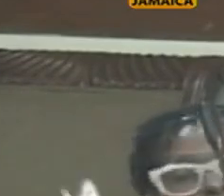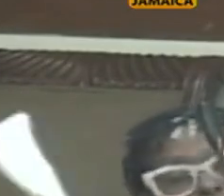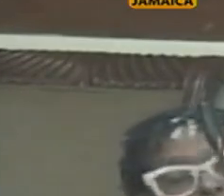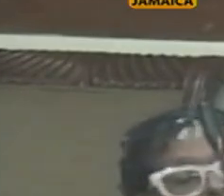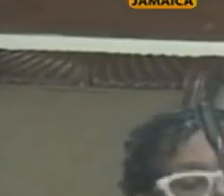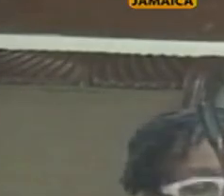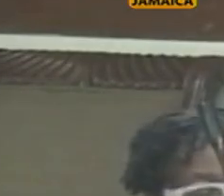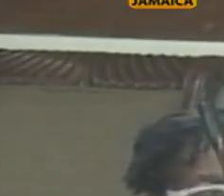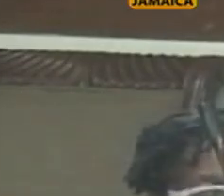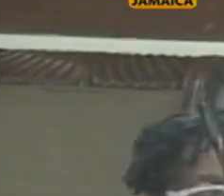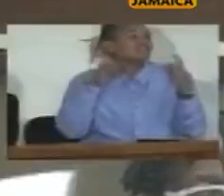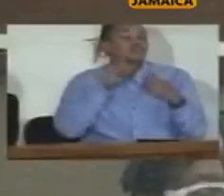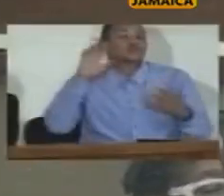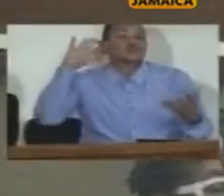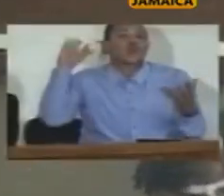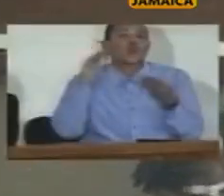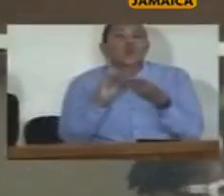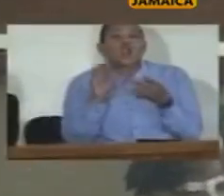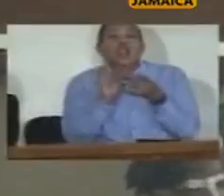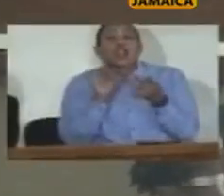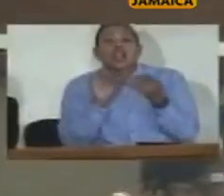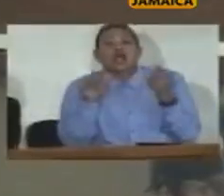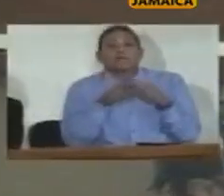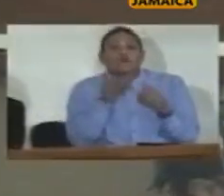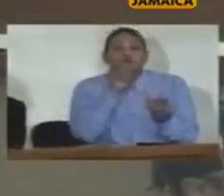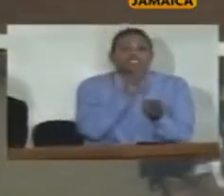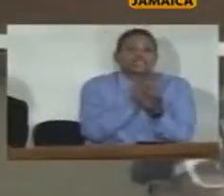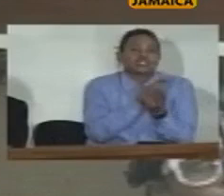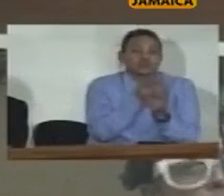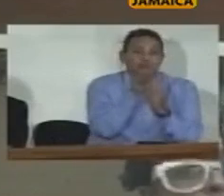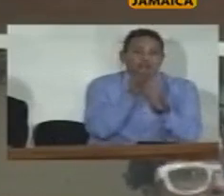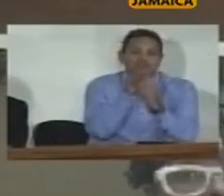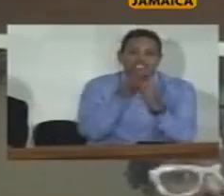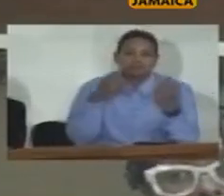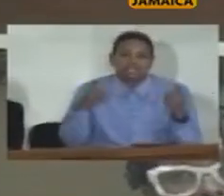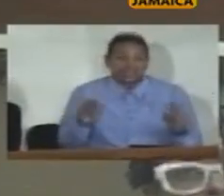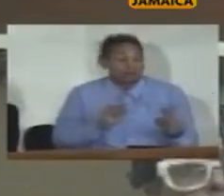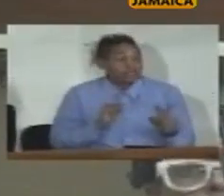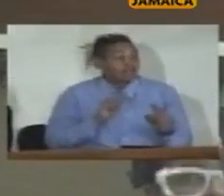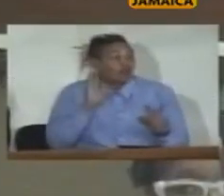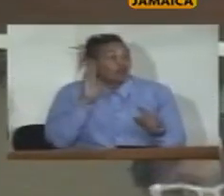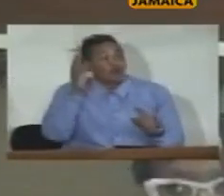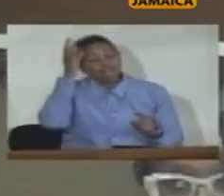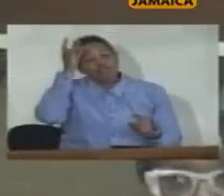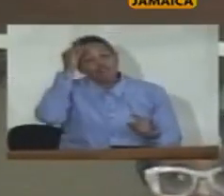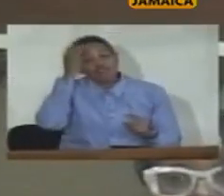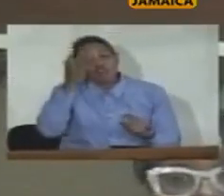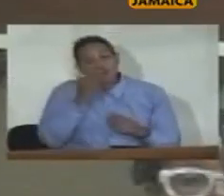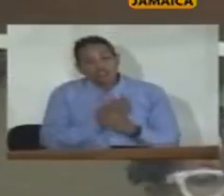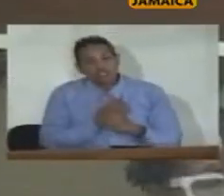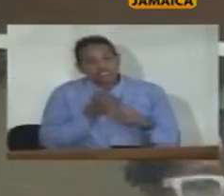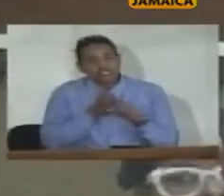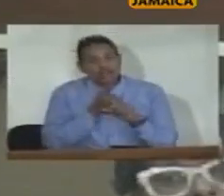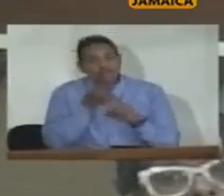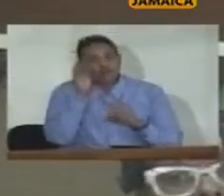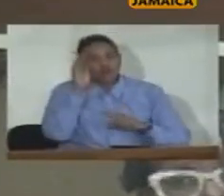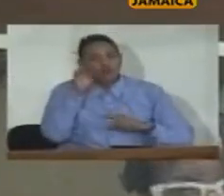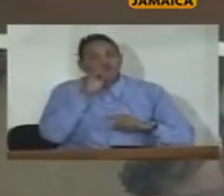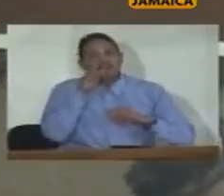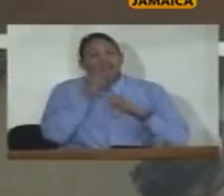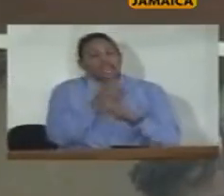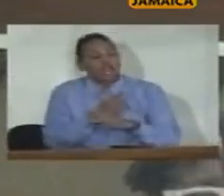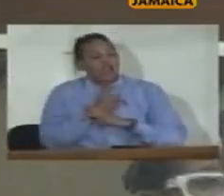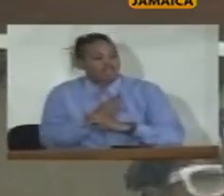whole furor about sexual harassment, I would have thought that you would have been very